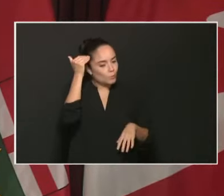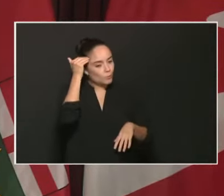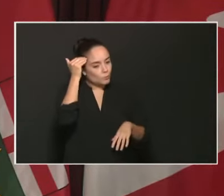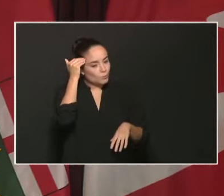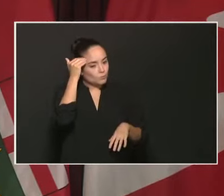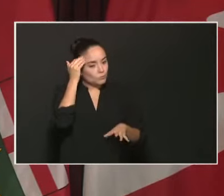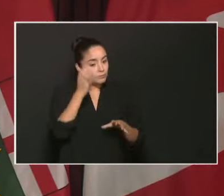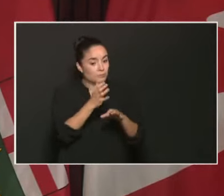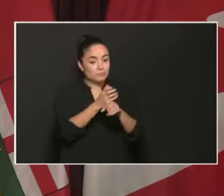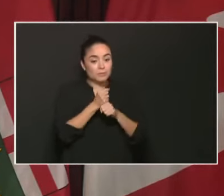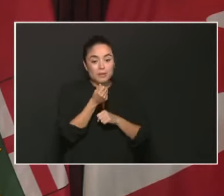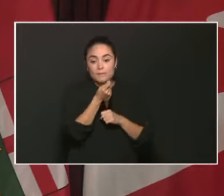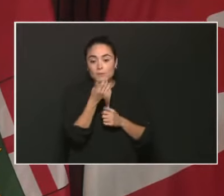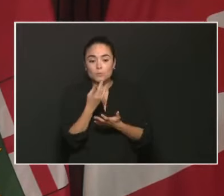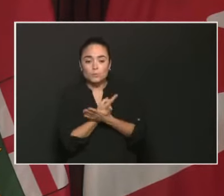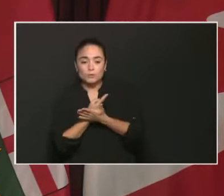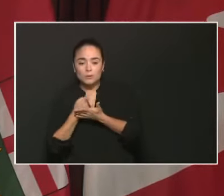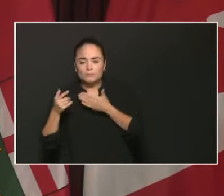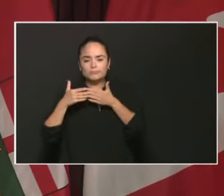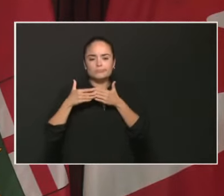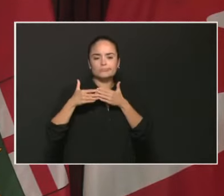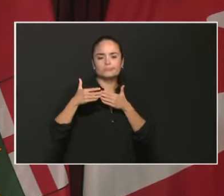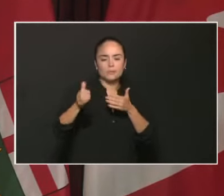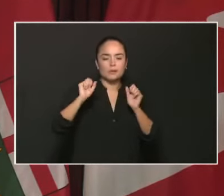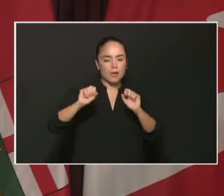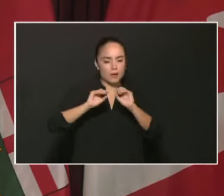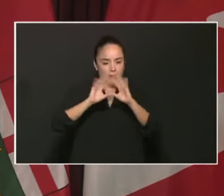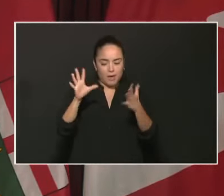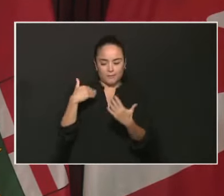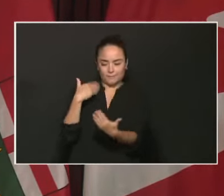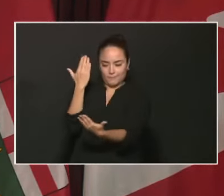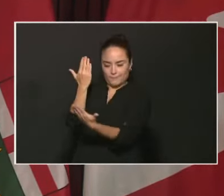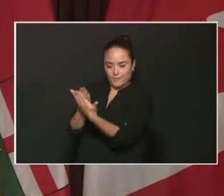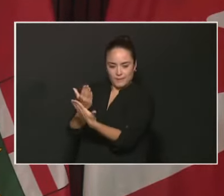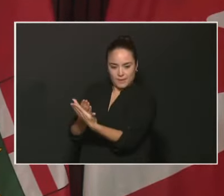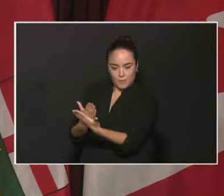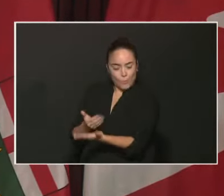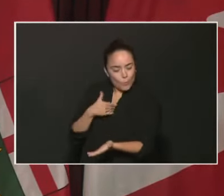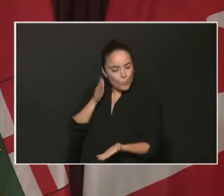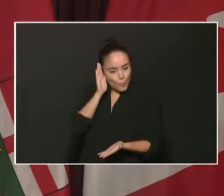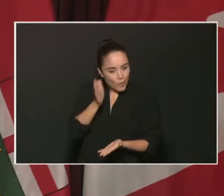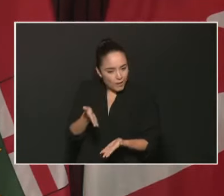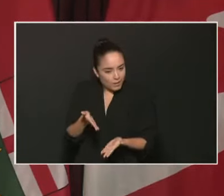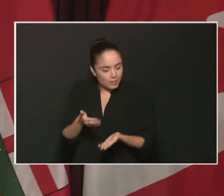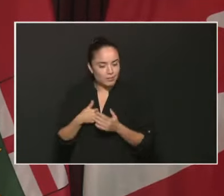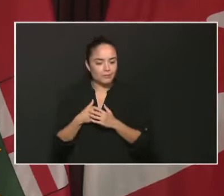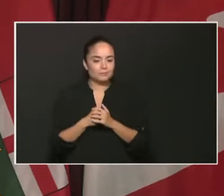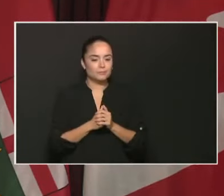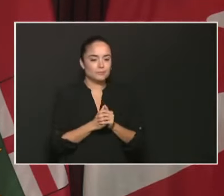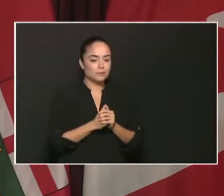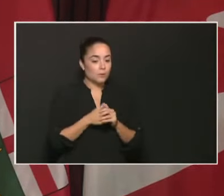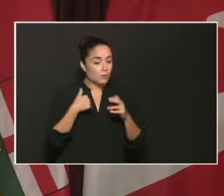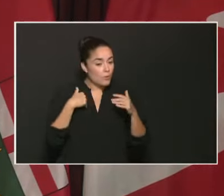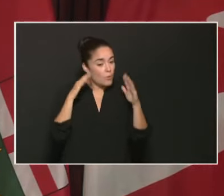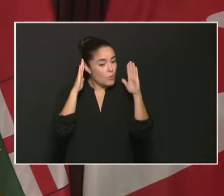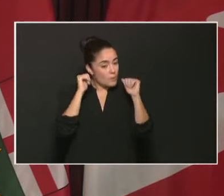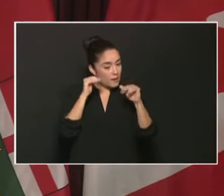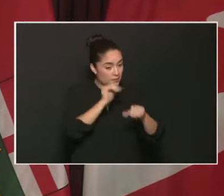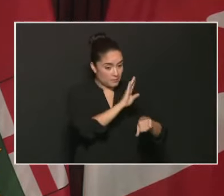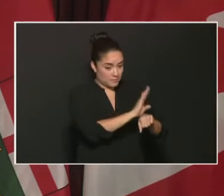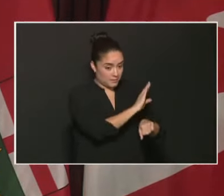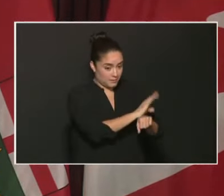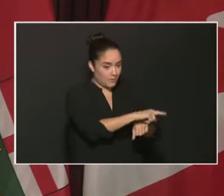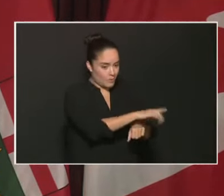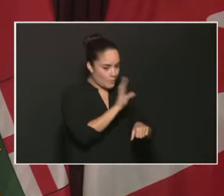it's a small time frame to wait, and we hope that business sector will get greater clarity next